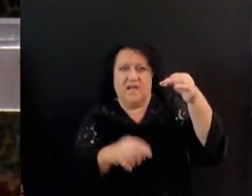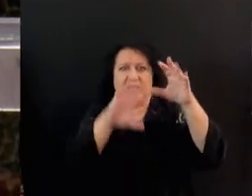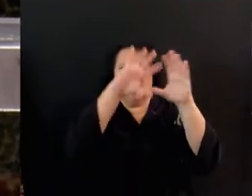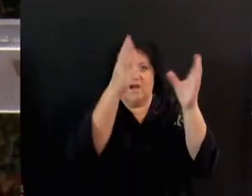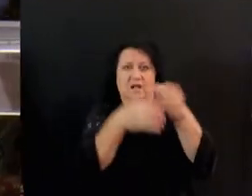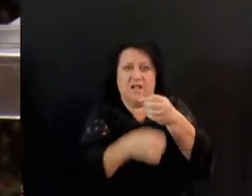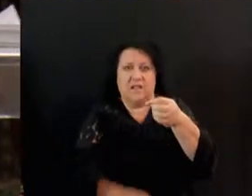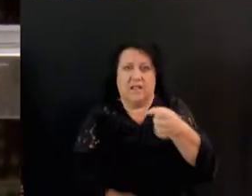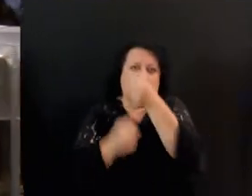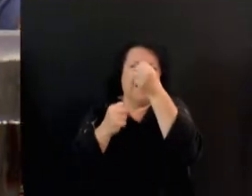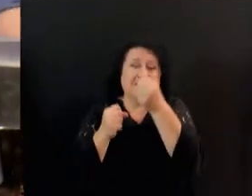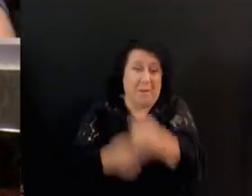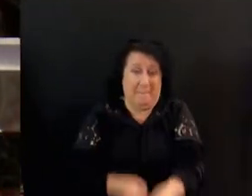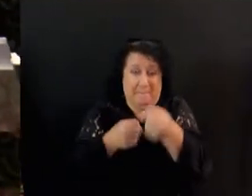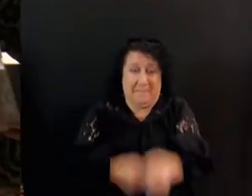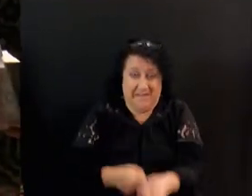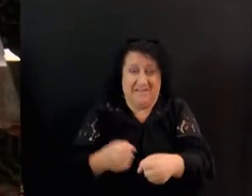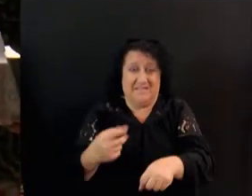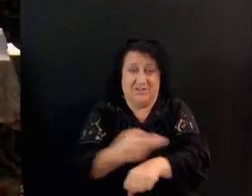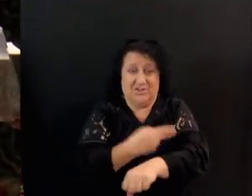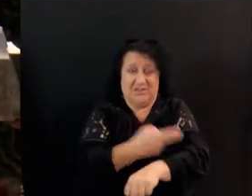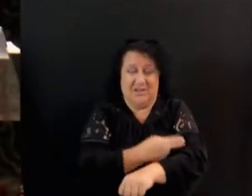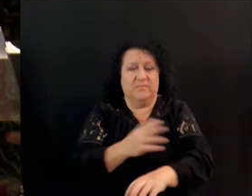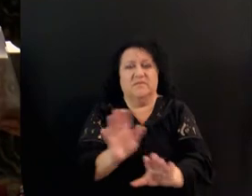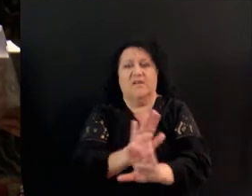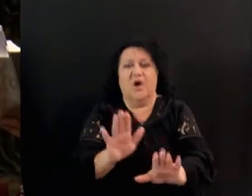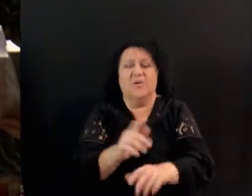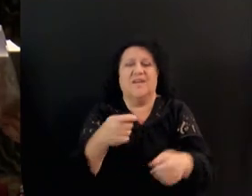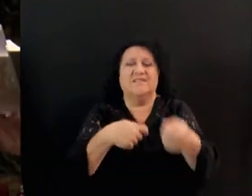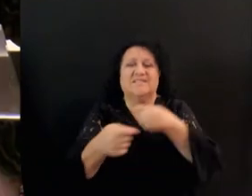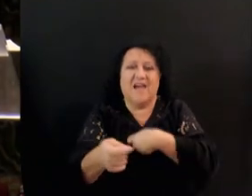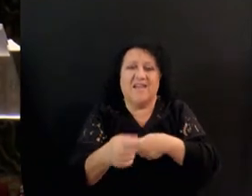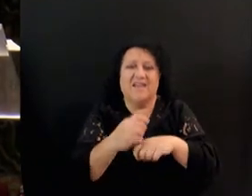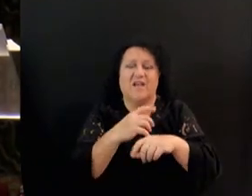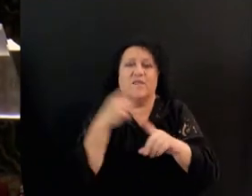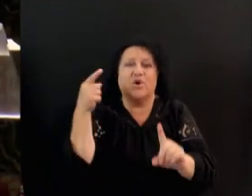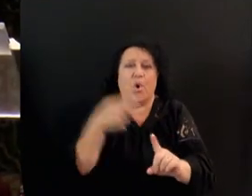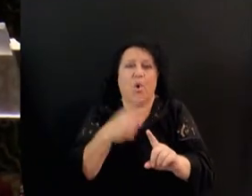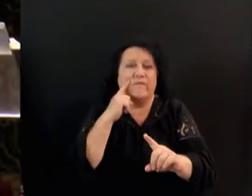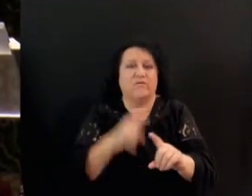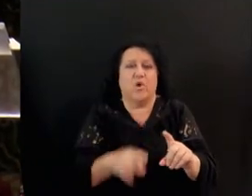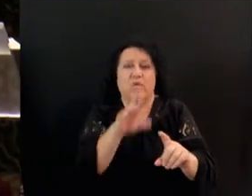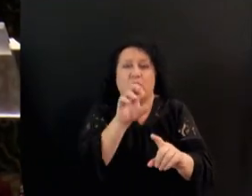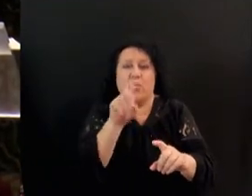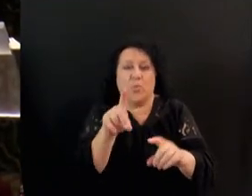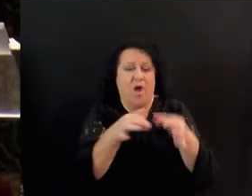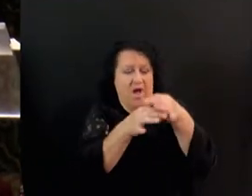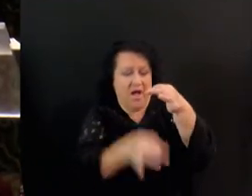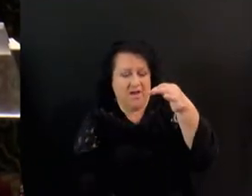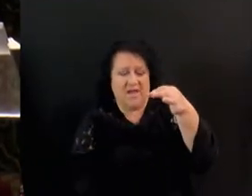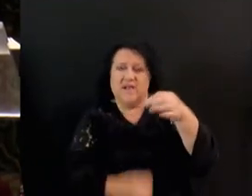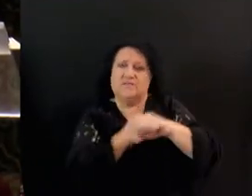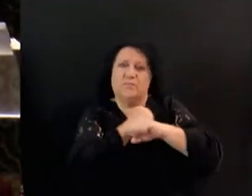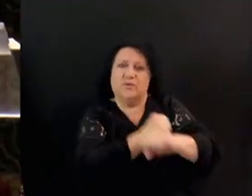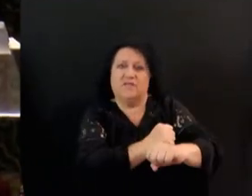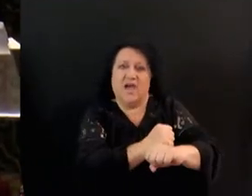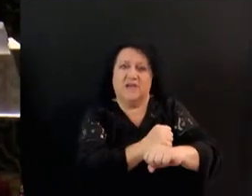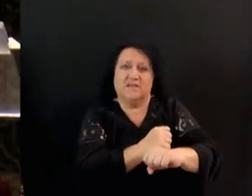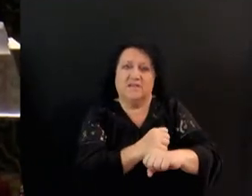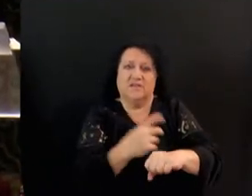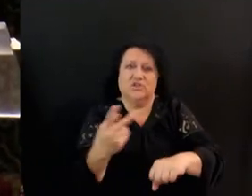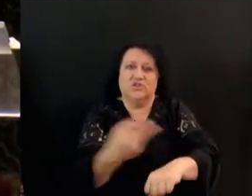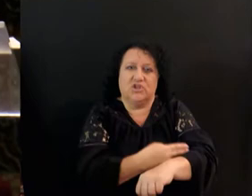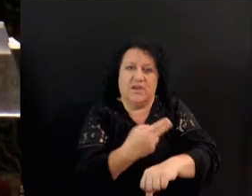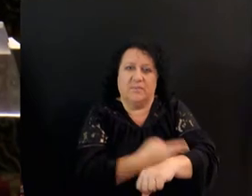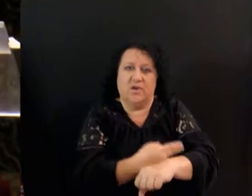The club is there to protect the sheep, defend off predators, defend off thieves who come to steal and kill